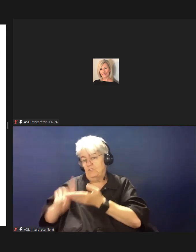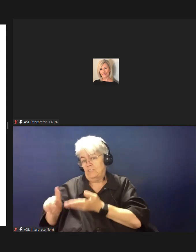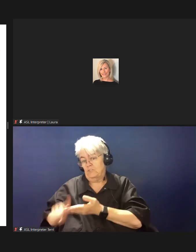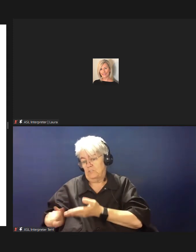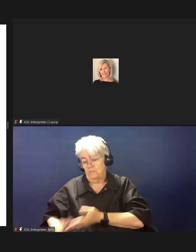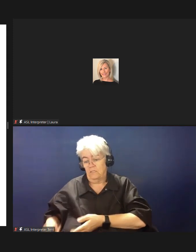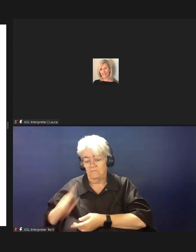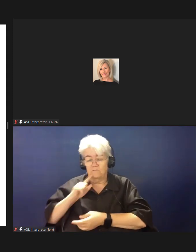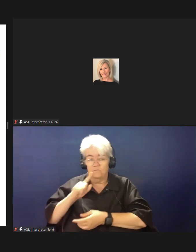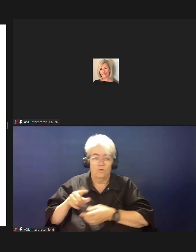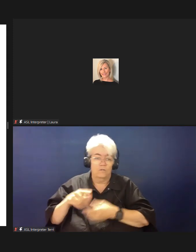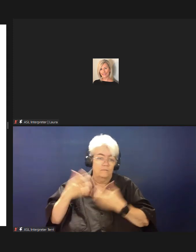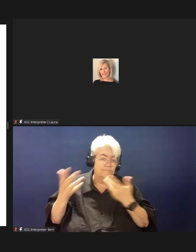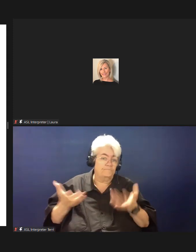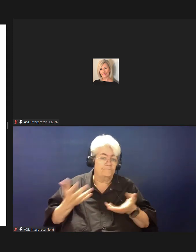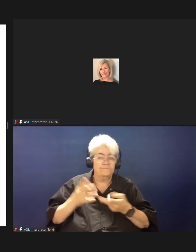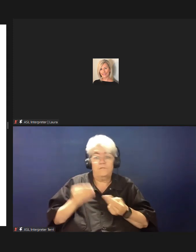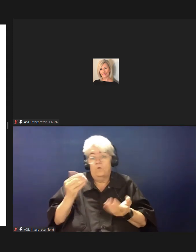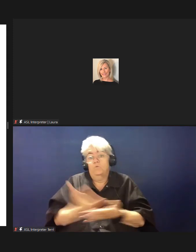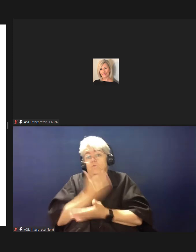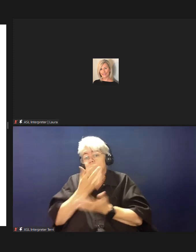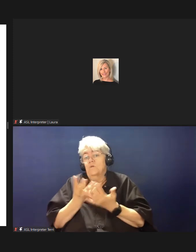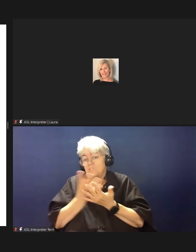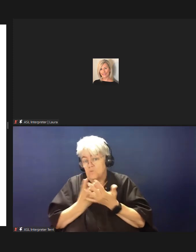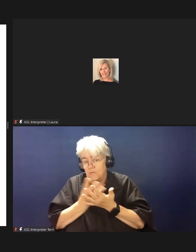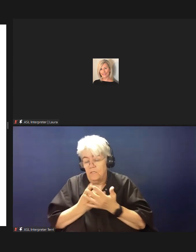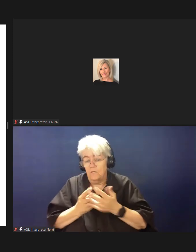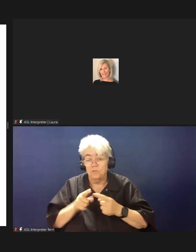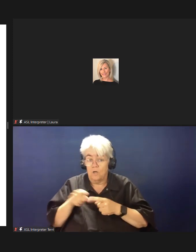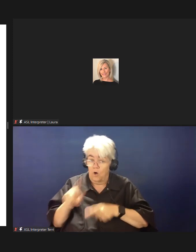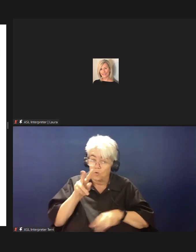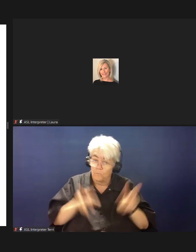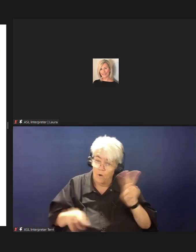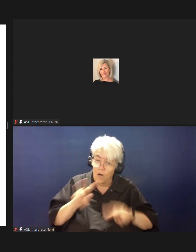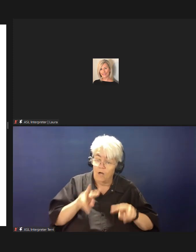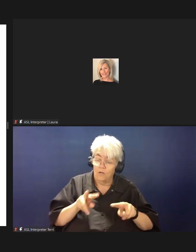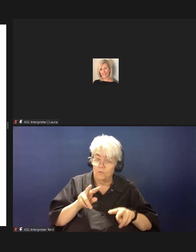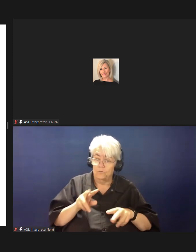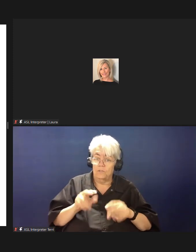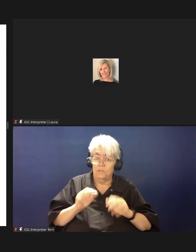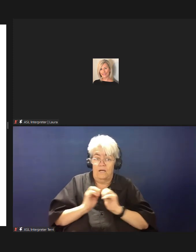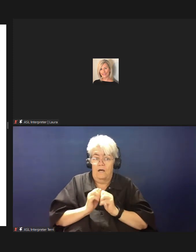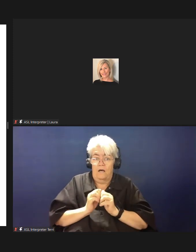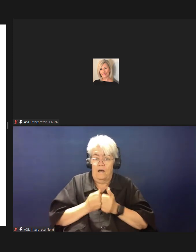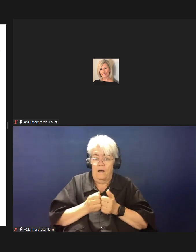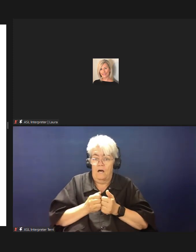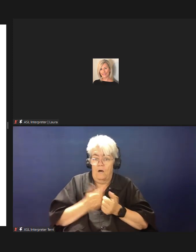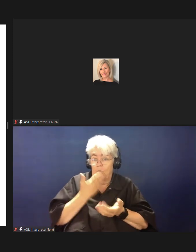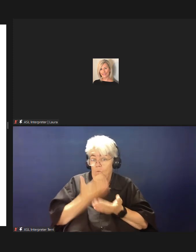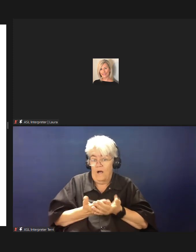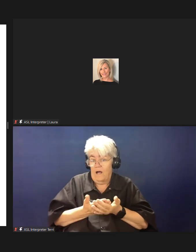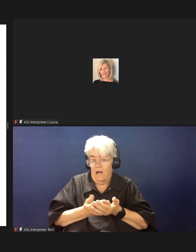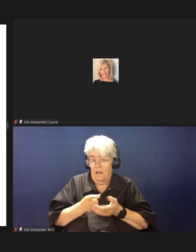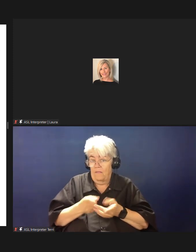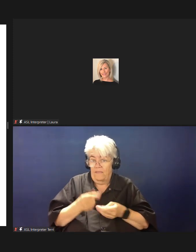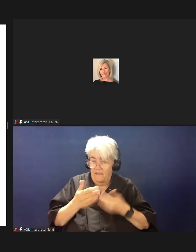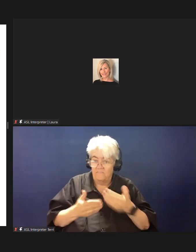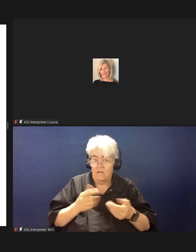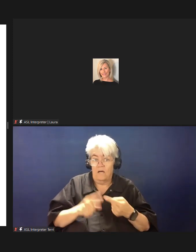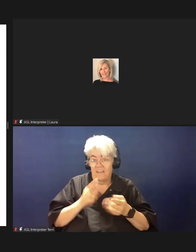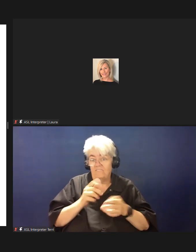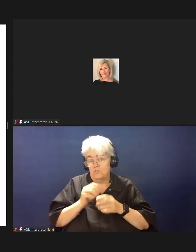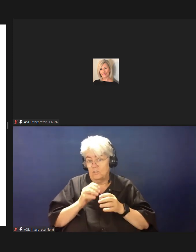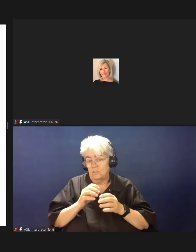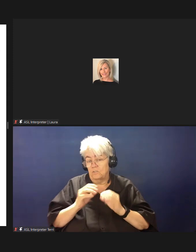for new screeners if you're monitoring how well they have done after the training or